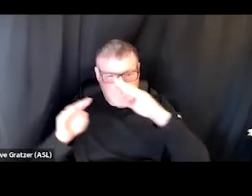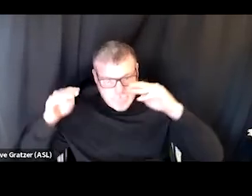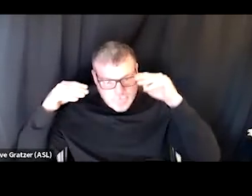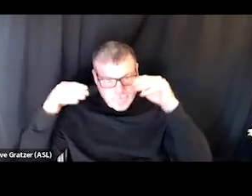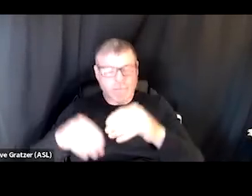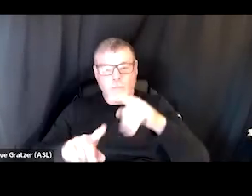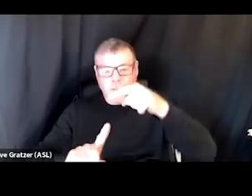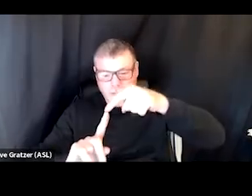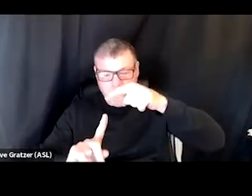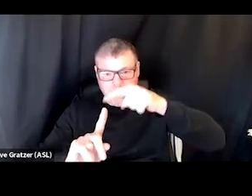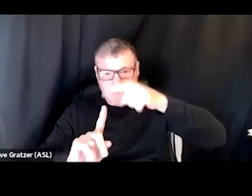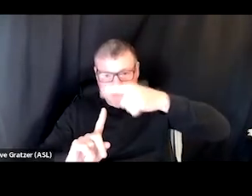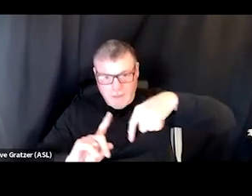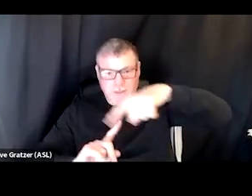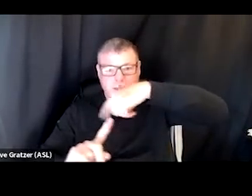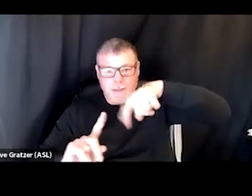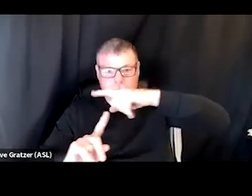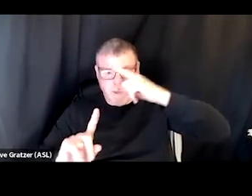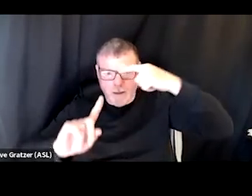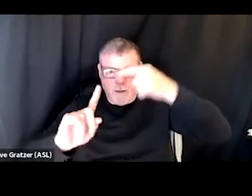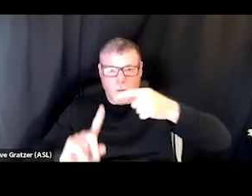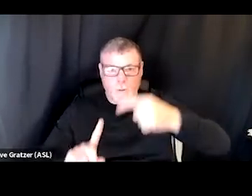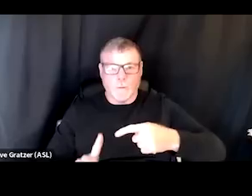directly around the individual's goals.